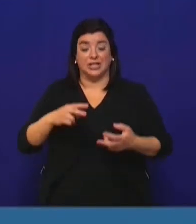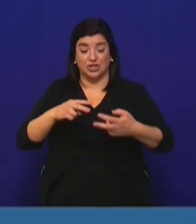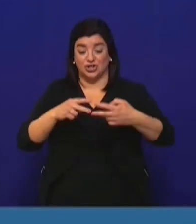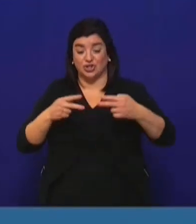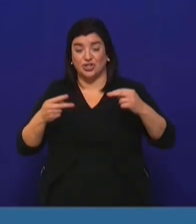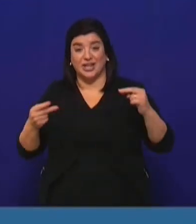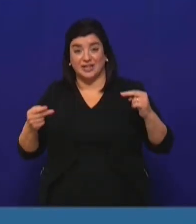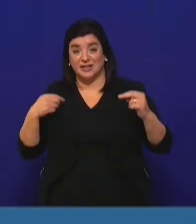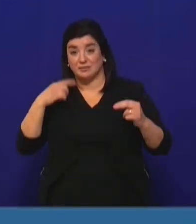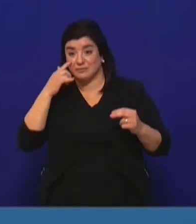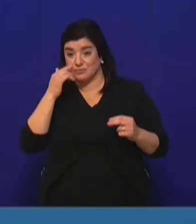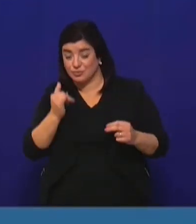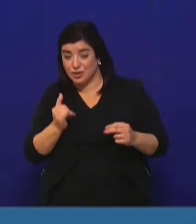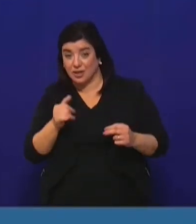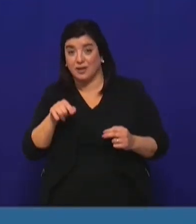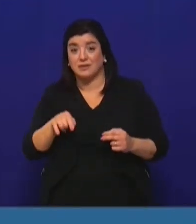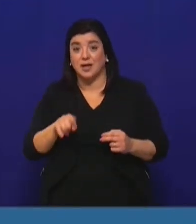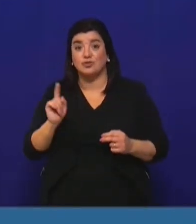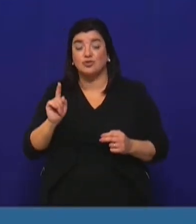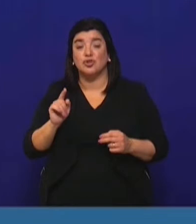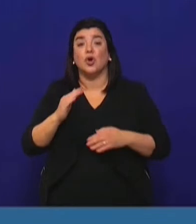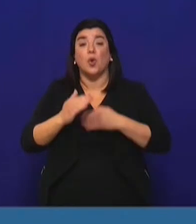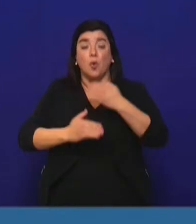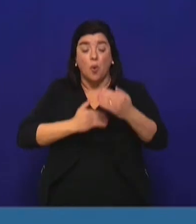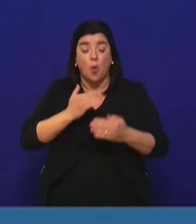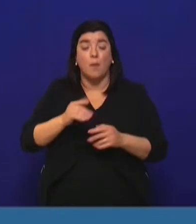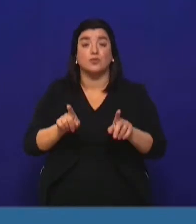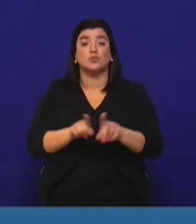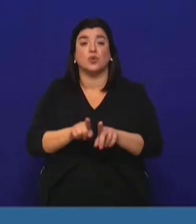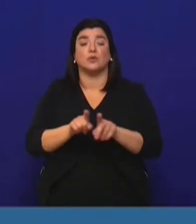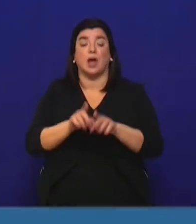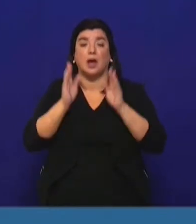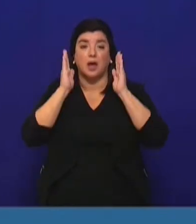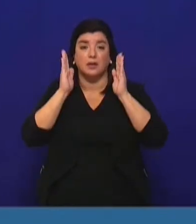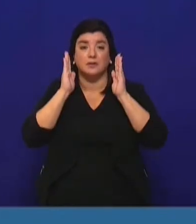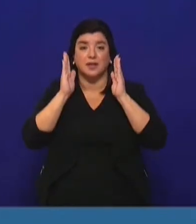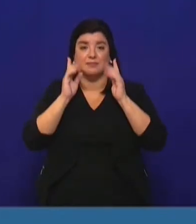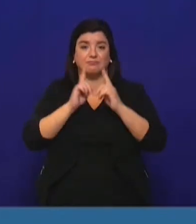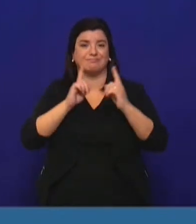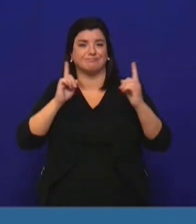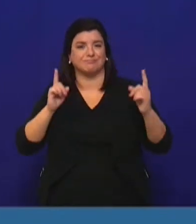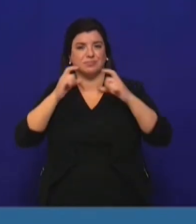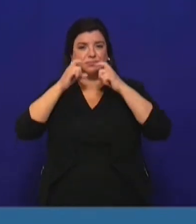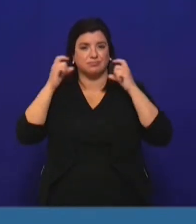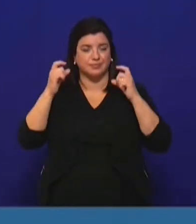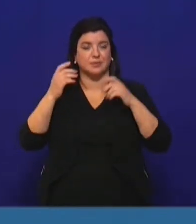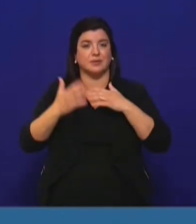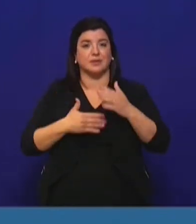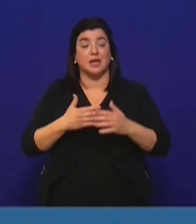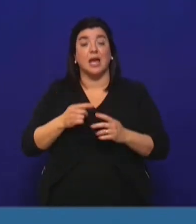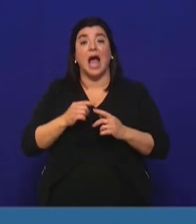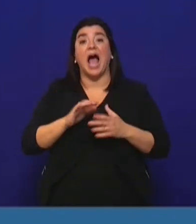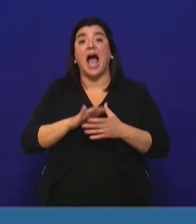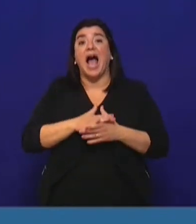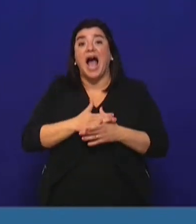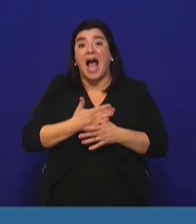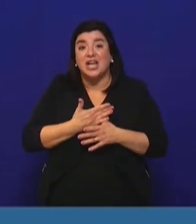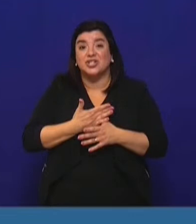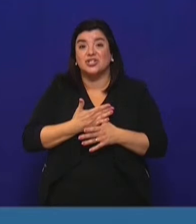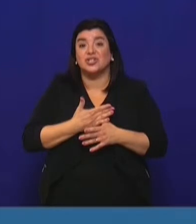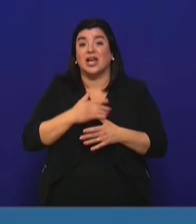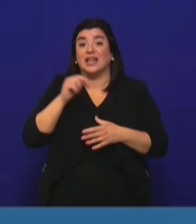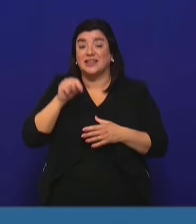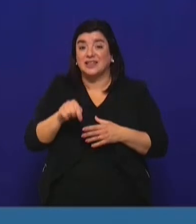ta' mitigazzjoni għaliex nafu li meta inti jkollok il-varjant dan nafu li jiġi trasmess iktar. U allura